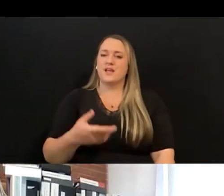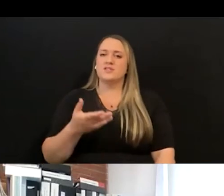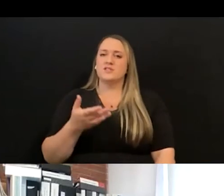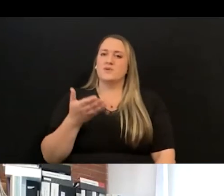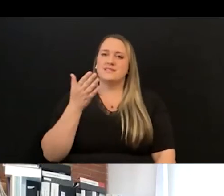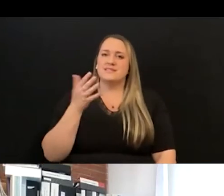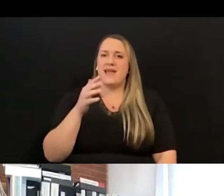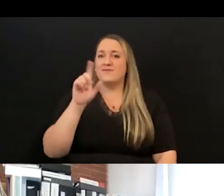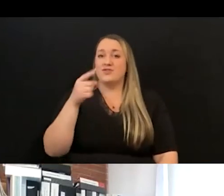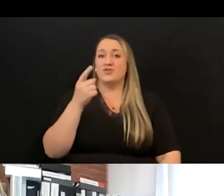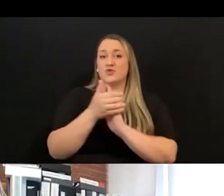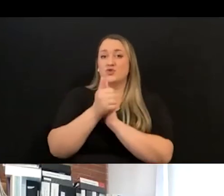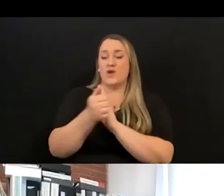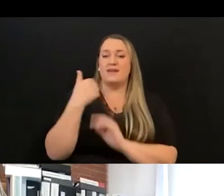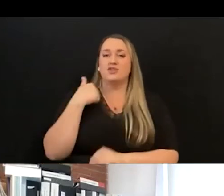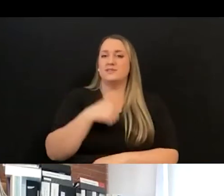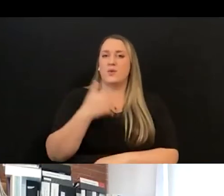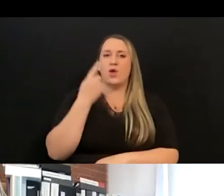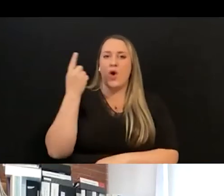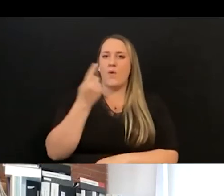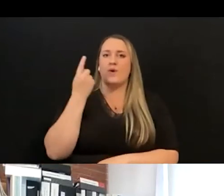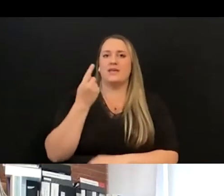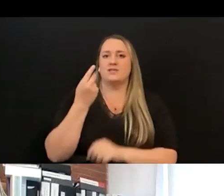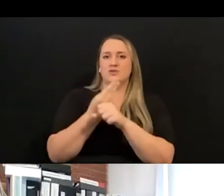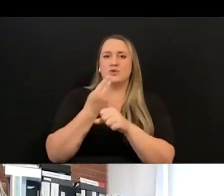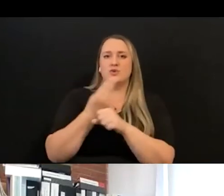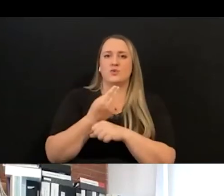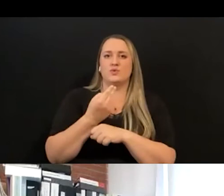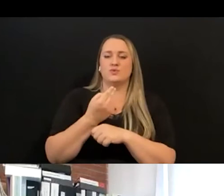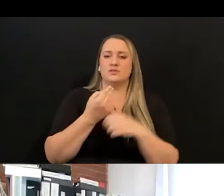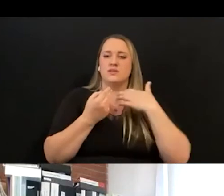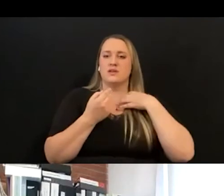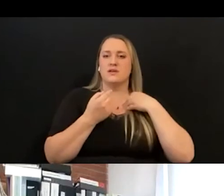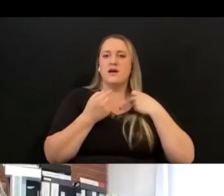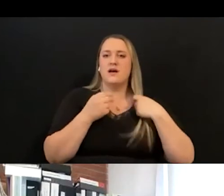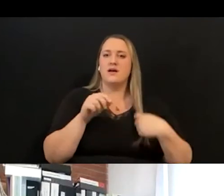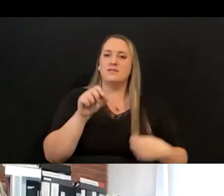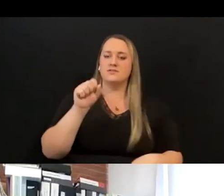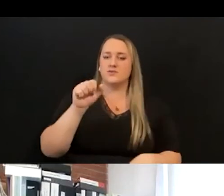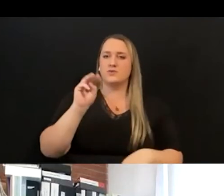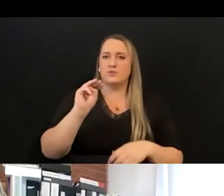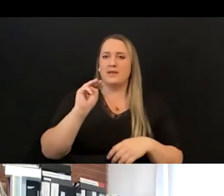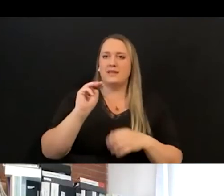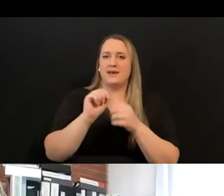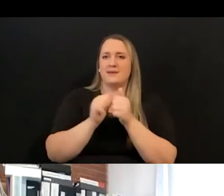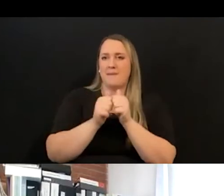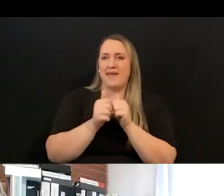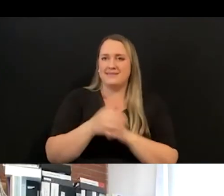strategies that we always use now with all of our social media campaigns. So.